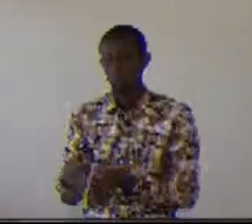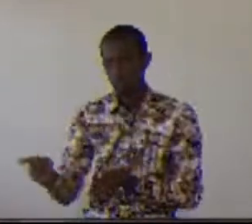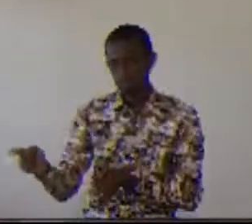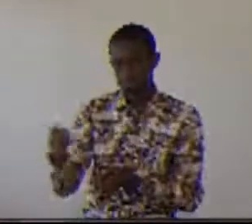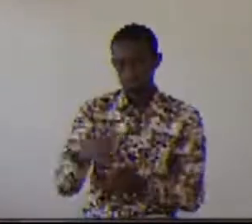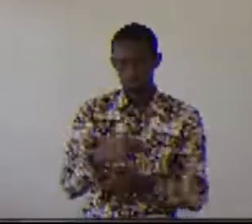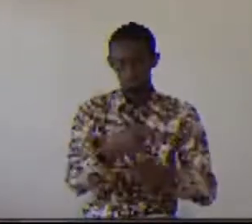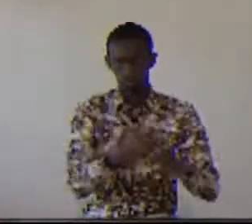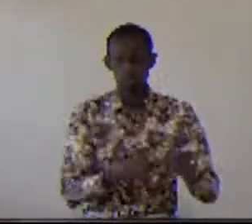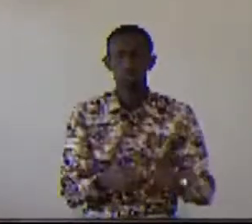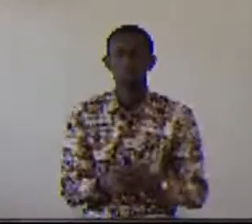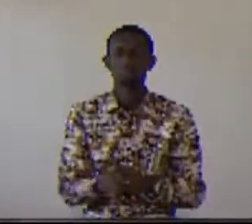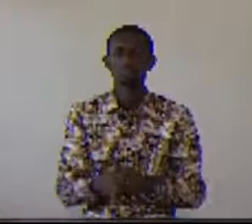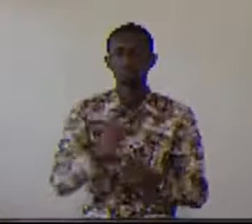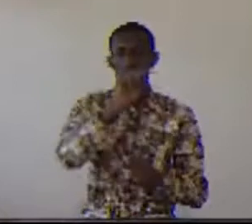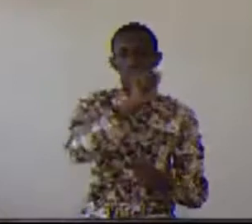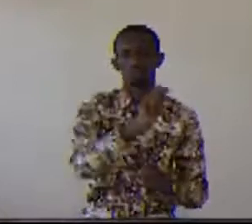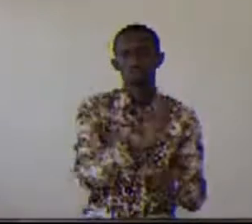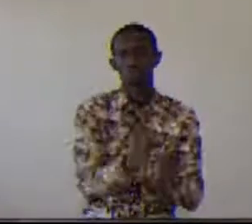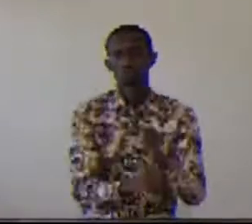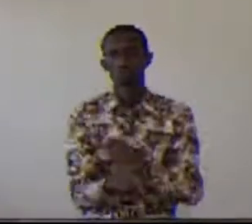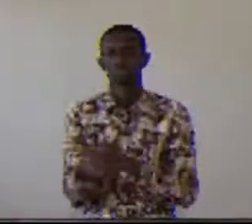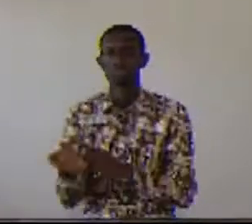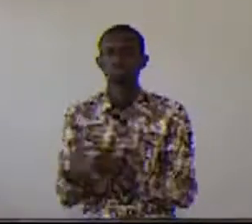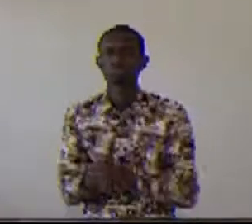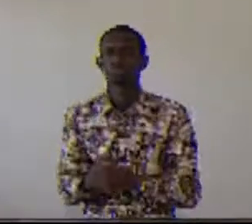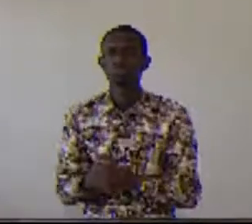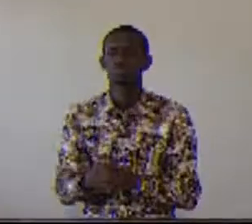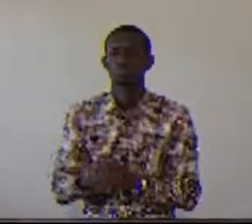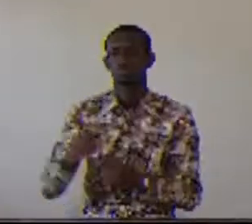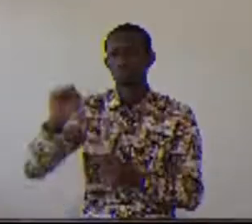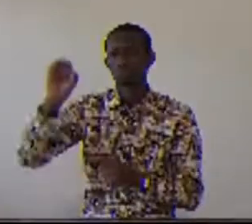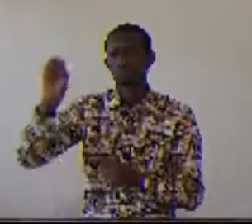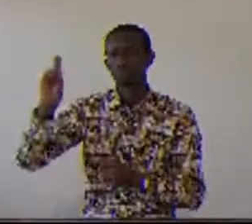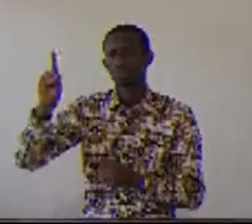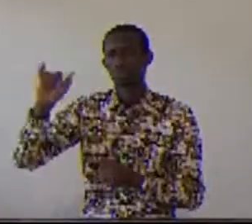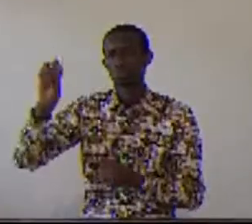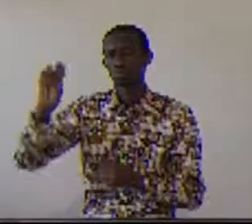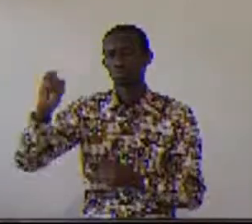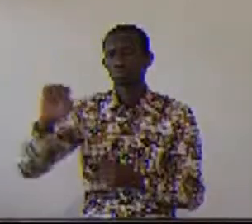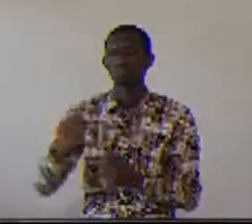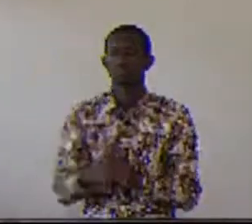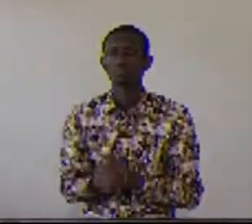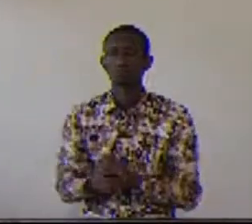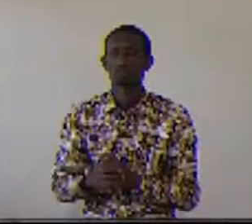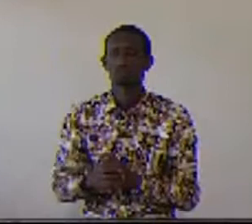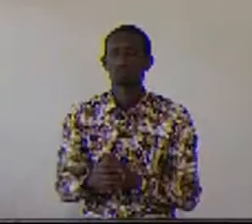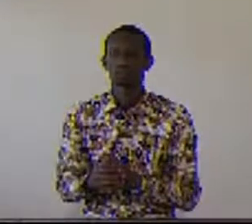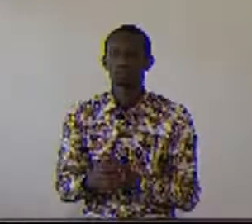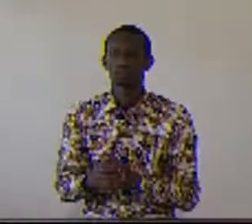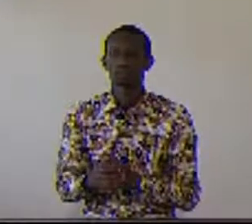metallic bonding becomes weaker. To potassium, it becomes weaker, and then the melting point